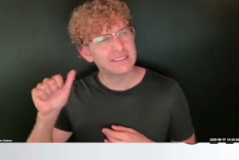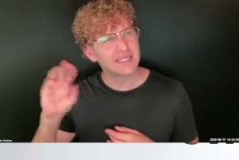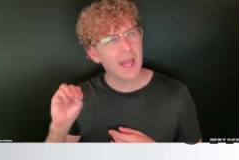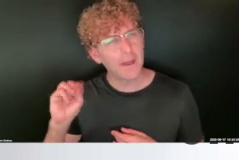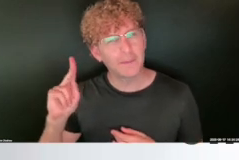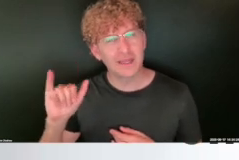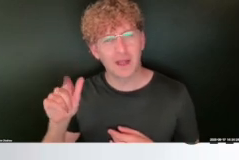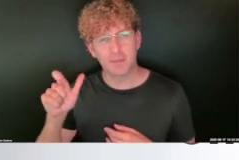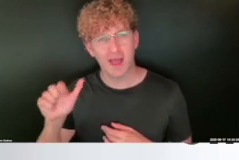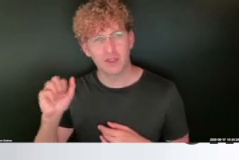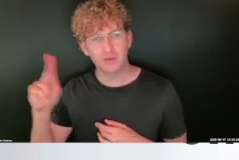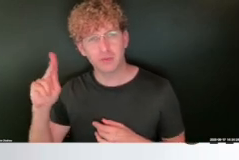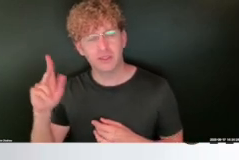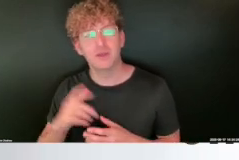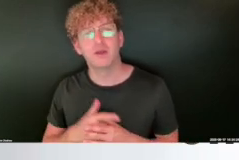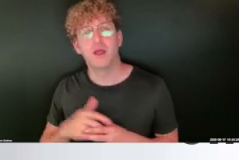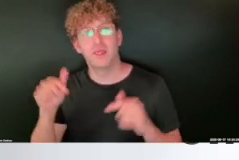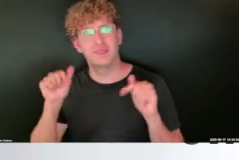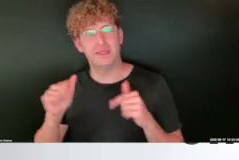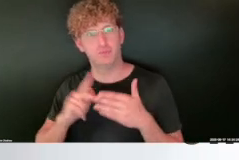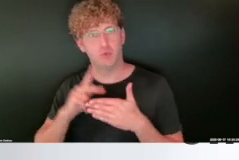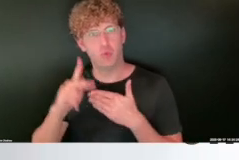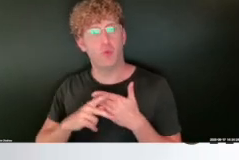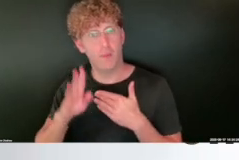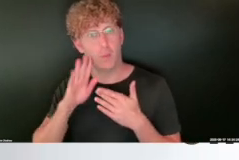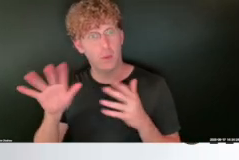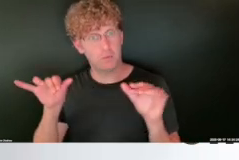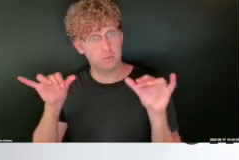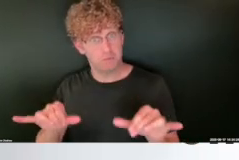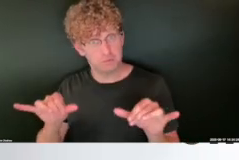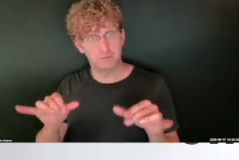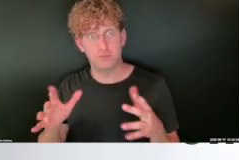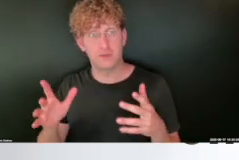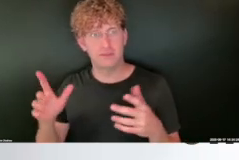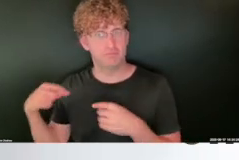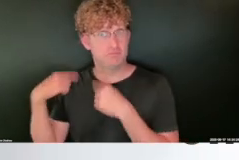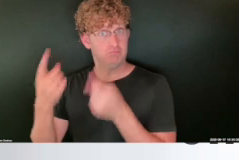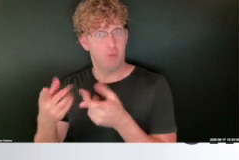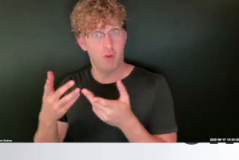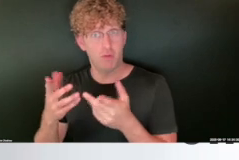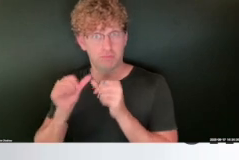will these programs continue to be present as long as funding from previous fiscal years is present?